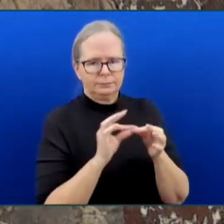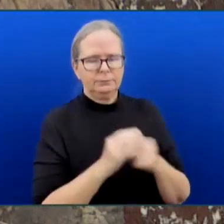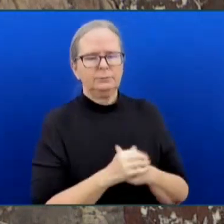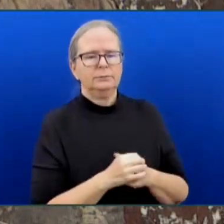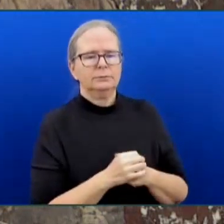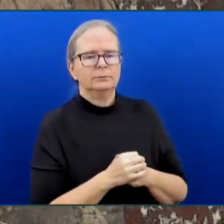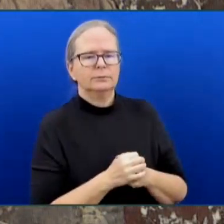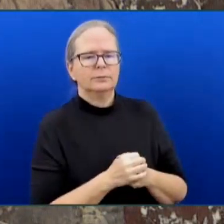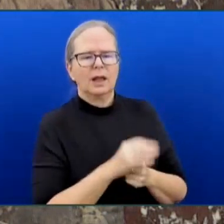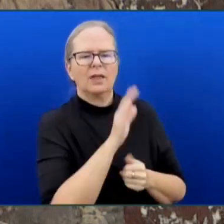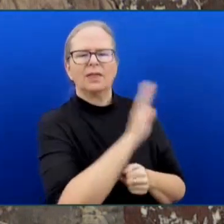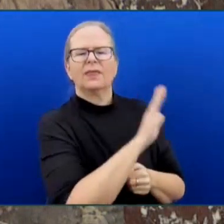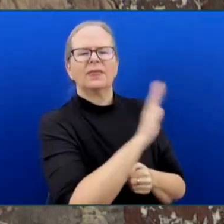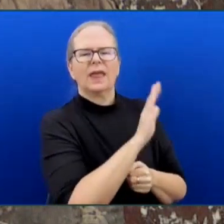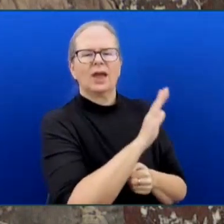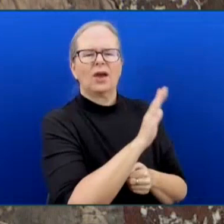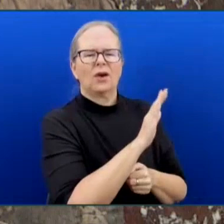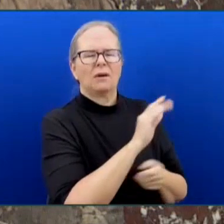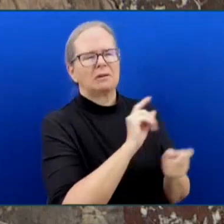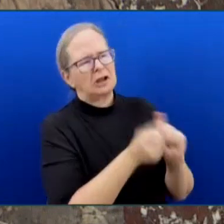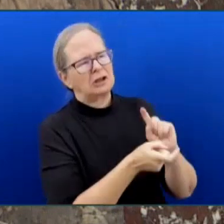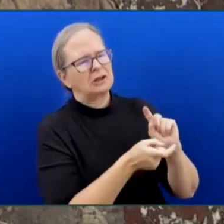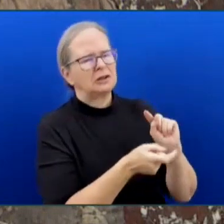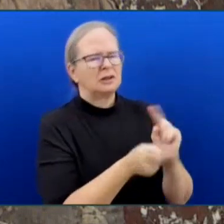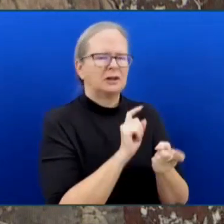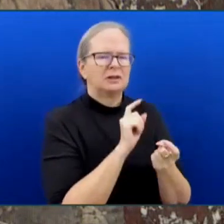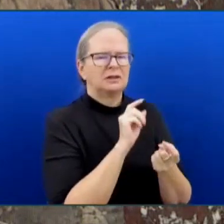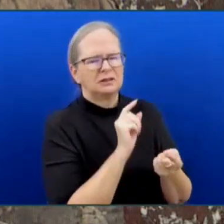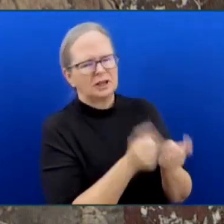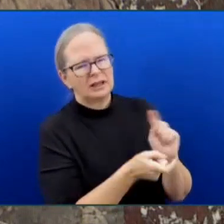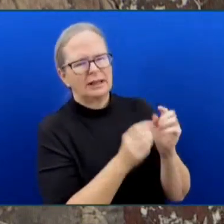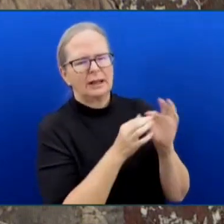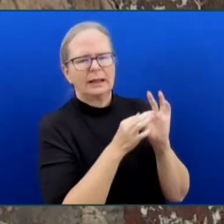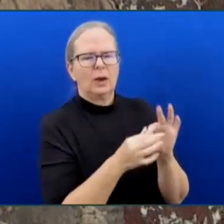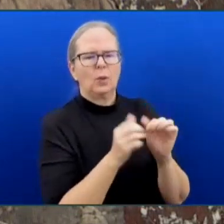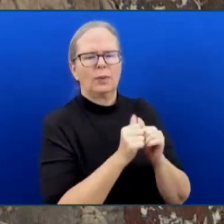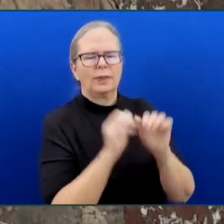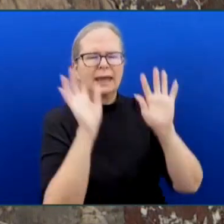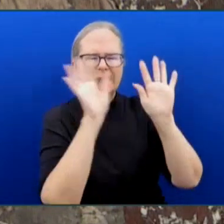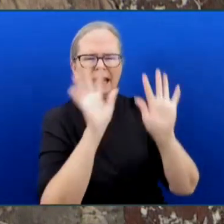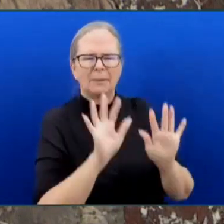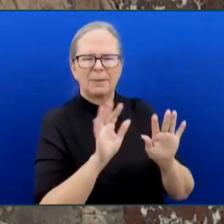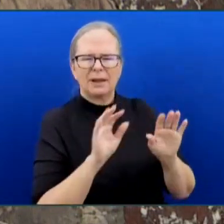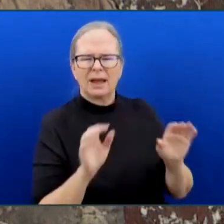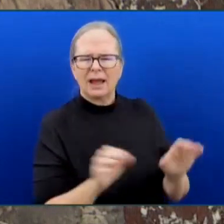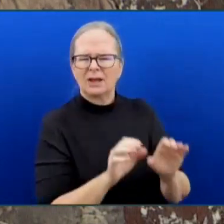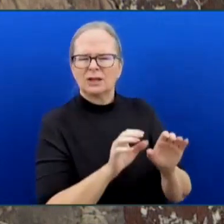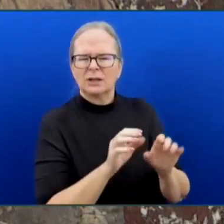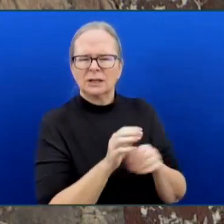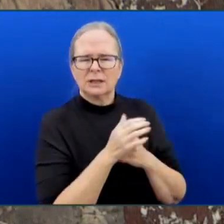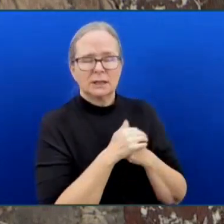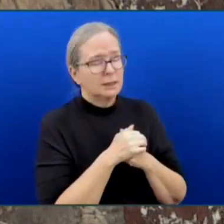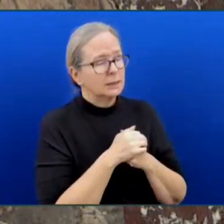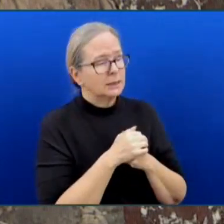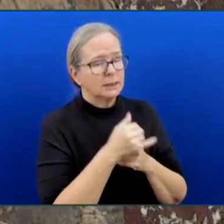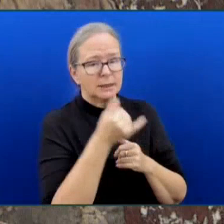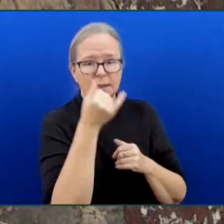group that literally yesterday said they would rip up the climate plan that delivered Canada's first